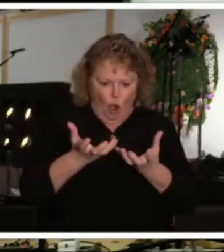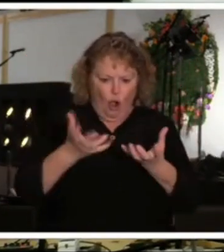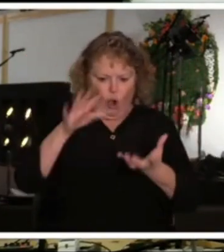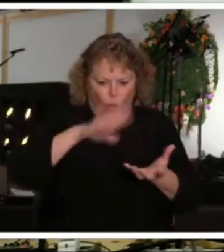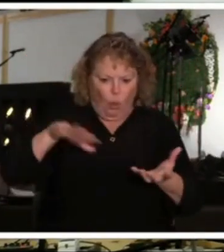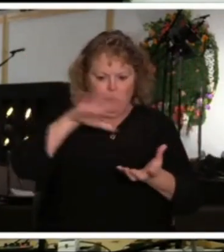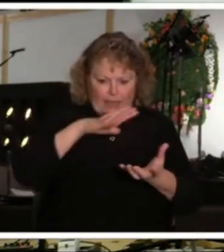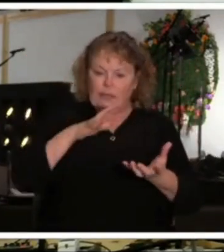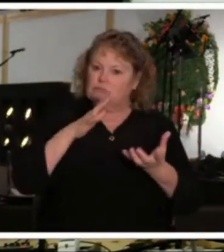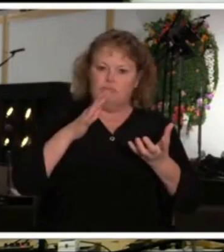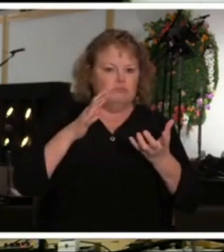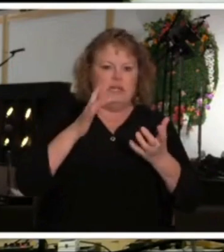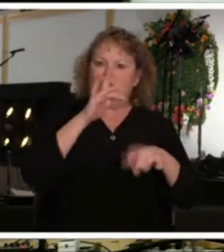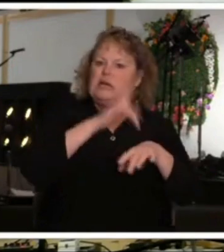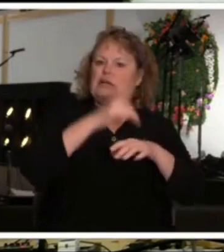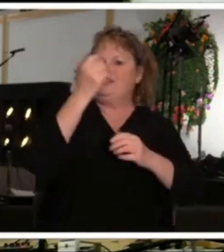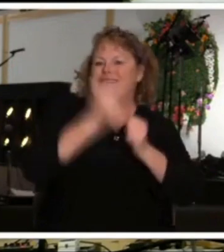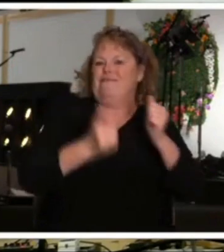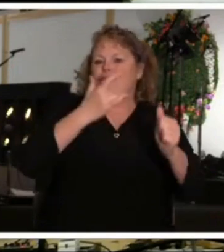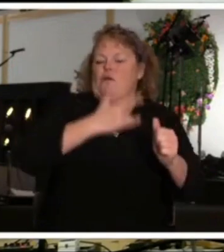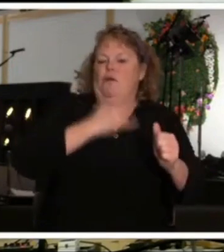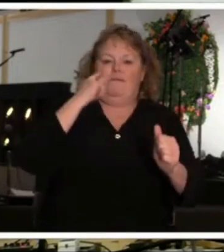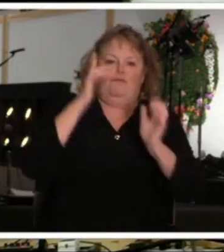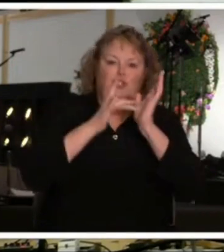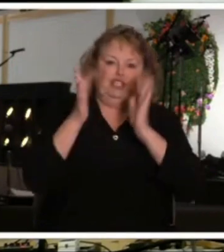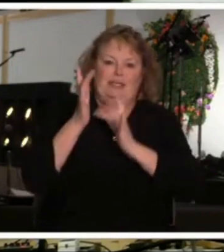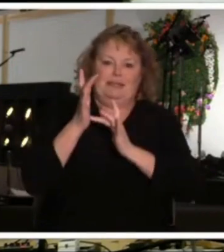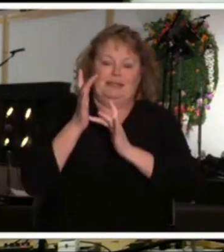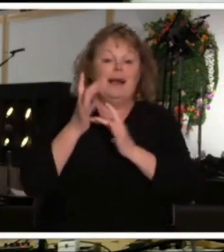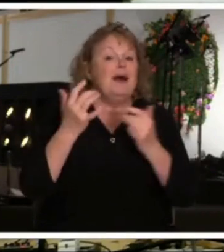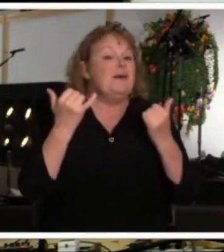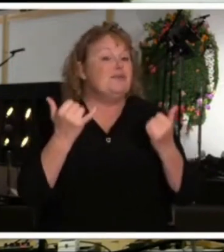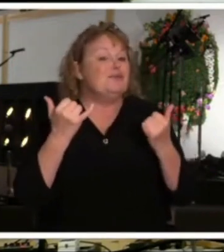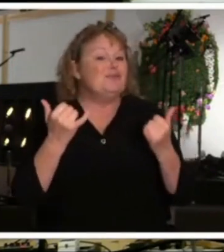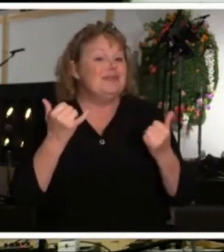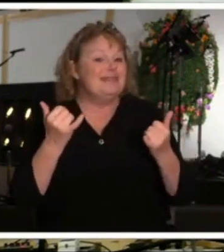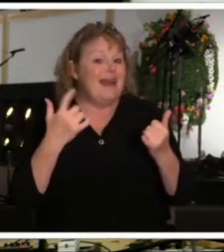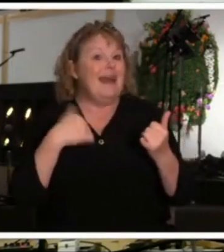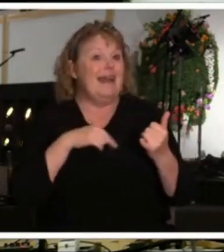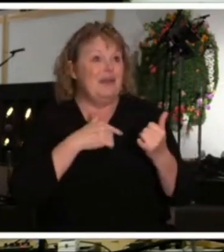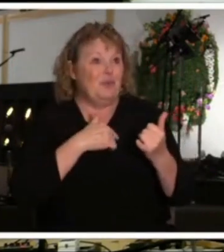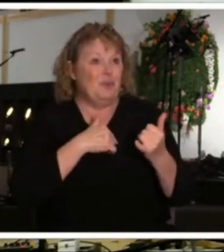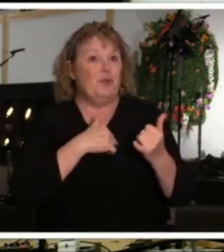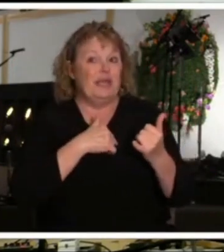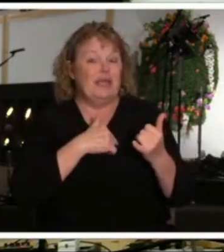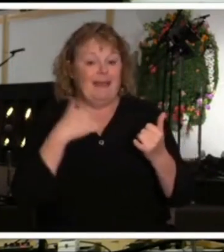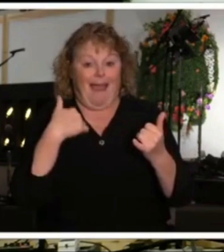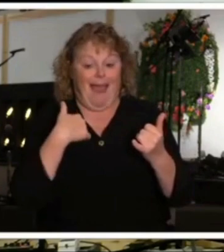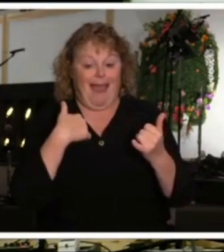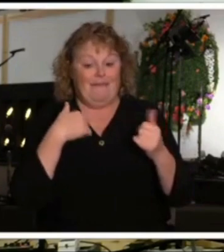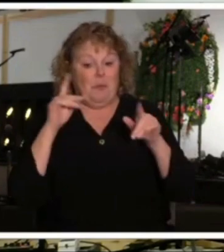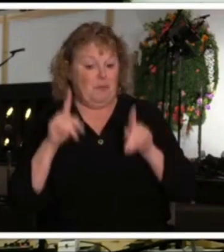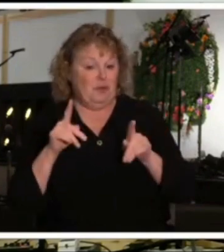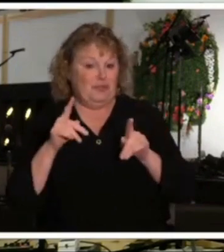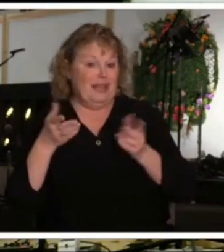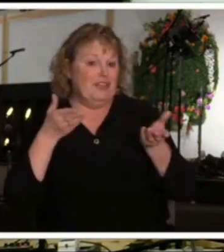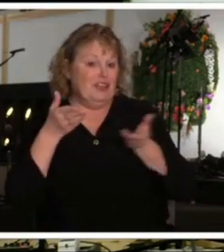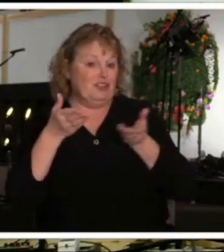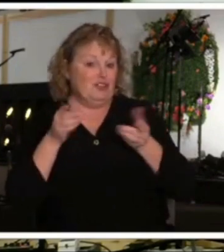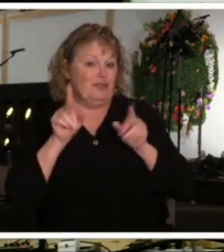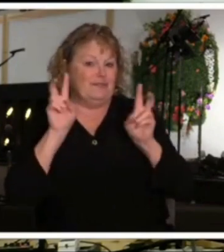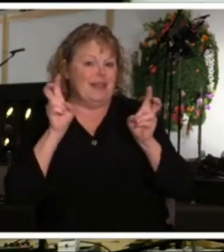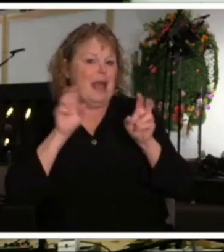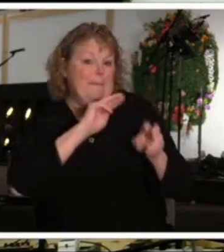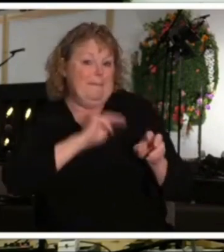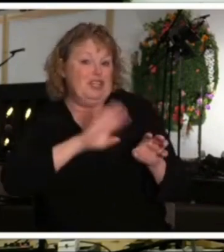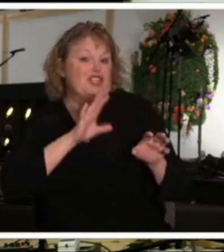have an opportunity to hear from somebody that we support that represents the locally hand of that mission. For those of you that may